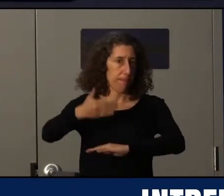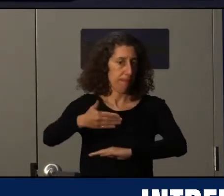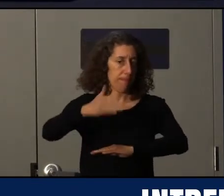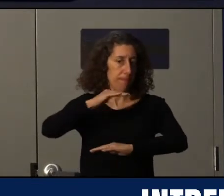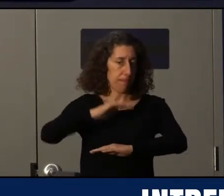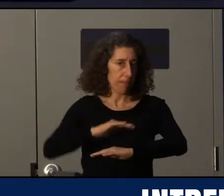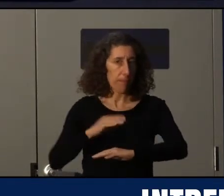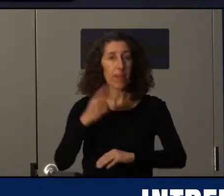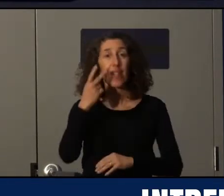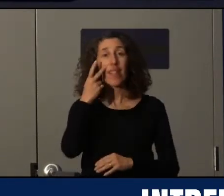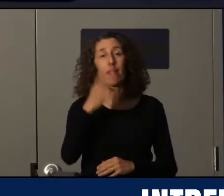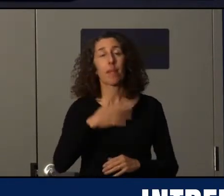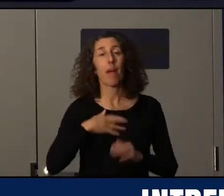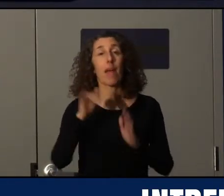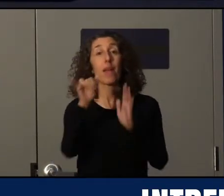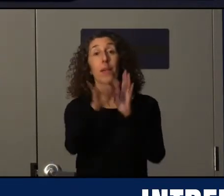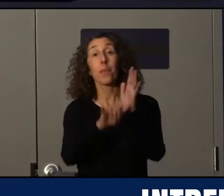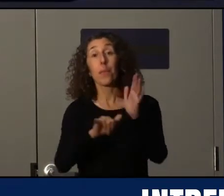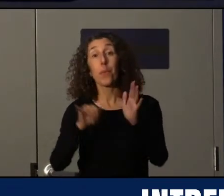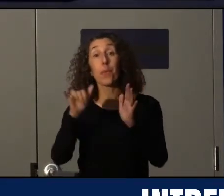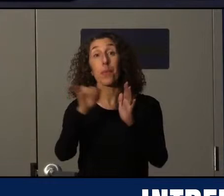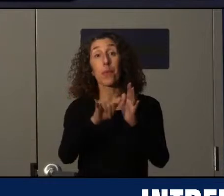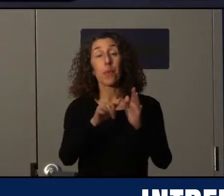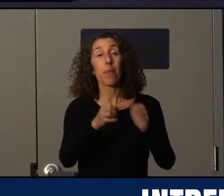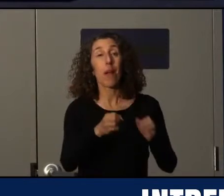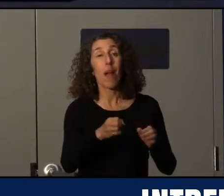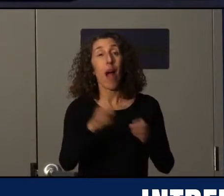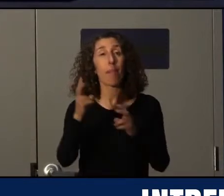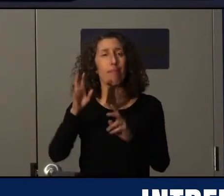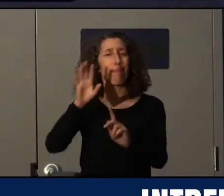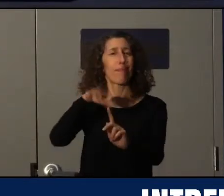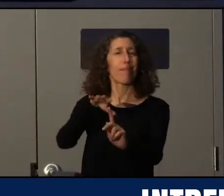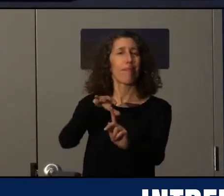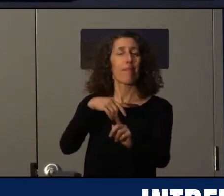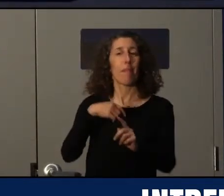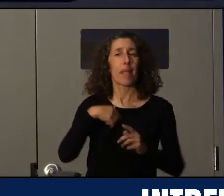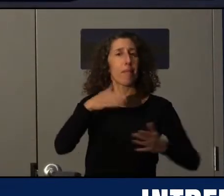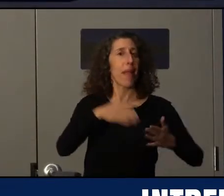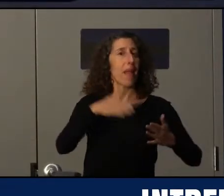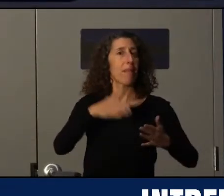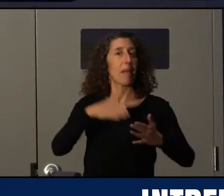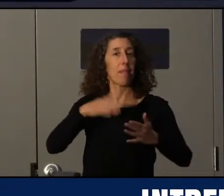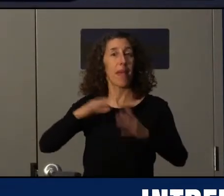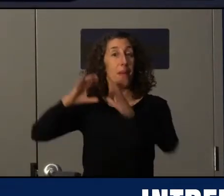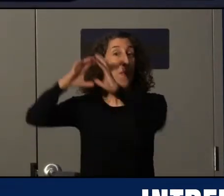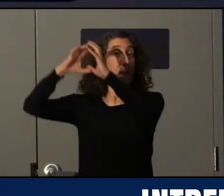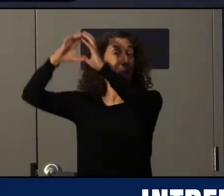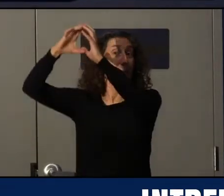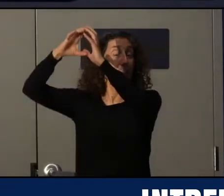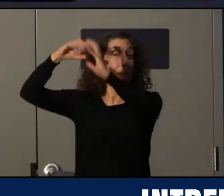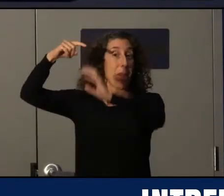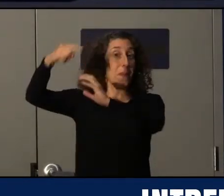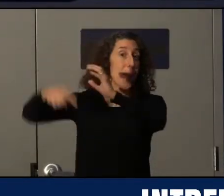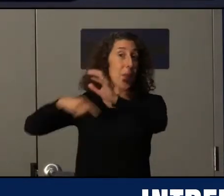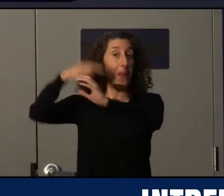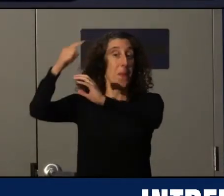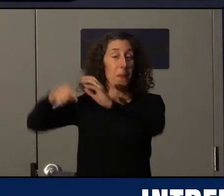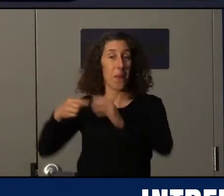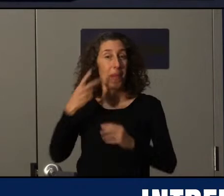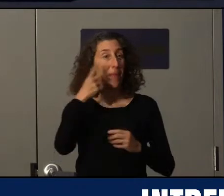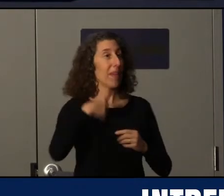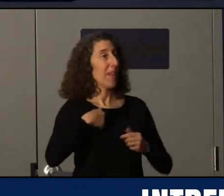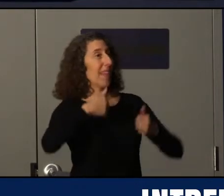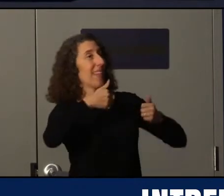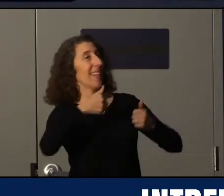channel, you can actually see me painting in space. So I got video of that. And the advantage of